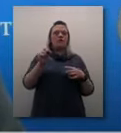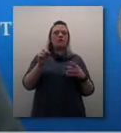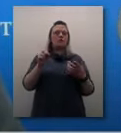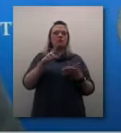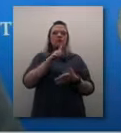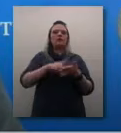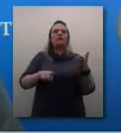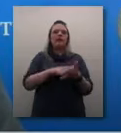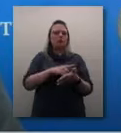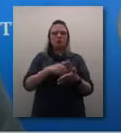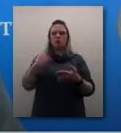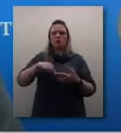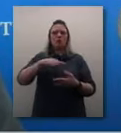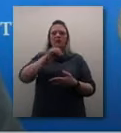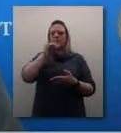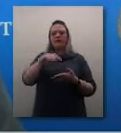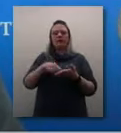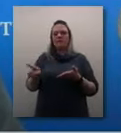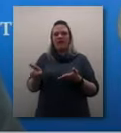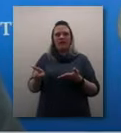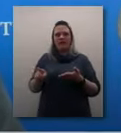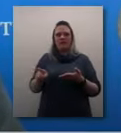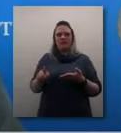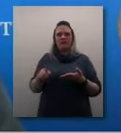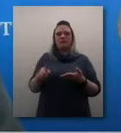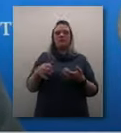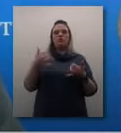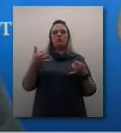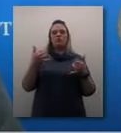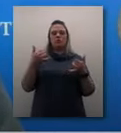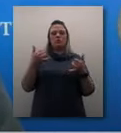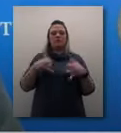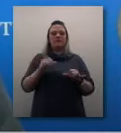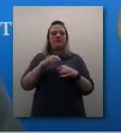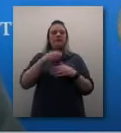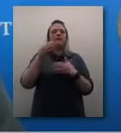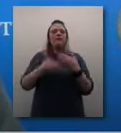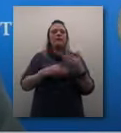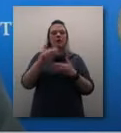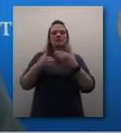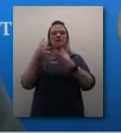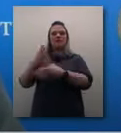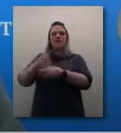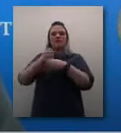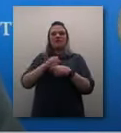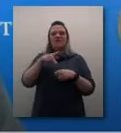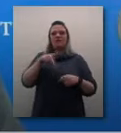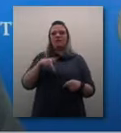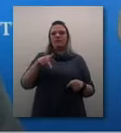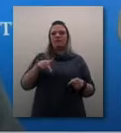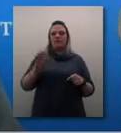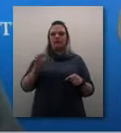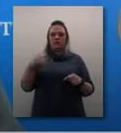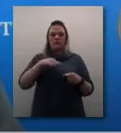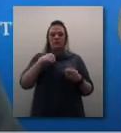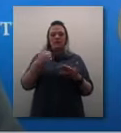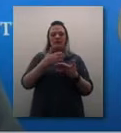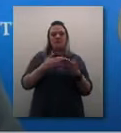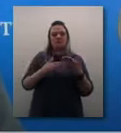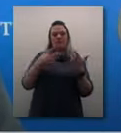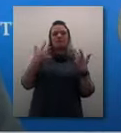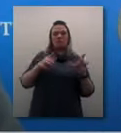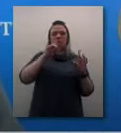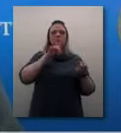without the county paying any money. We are still in the process of receiving PPEs. We've had some PPEs come in that we've